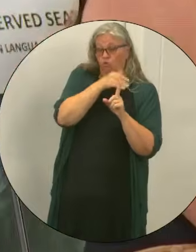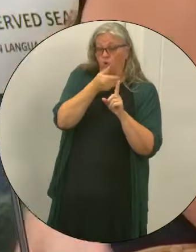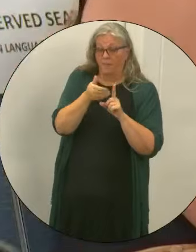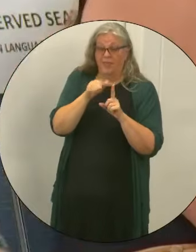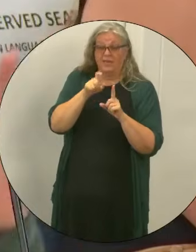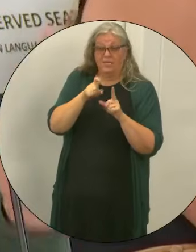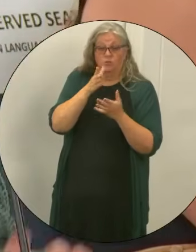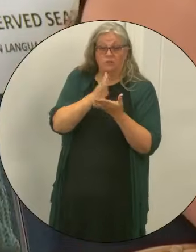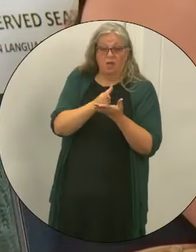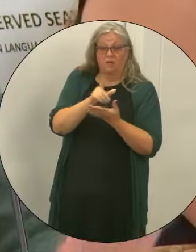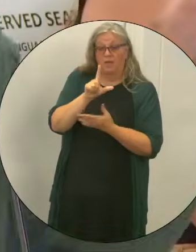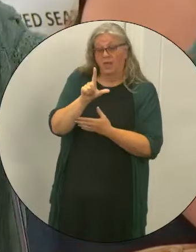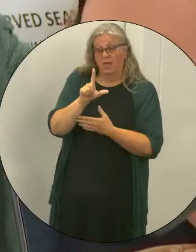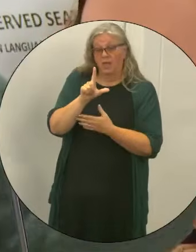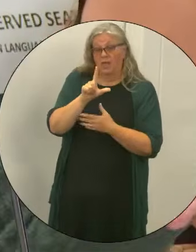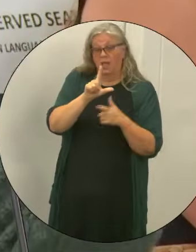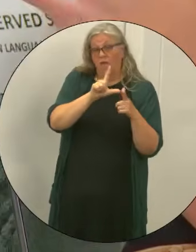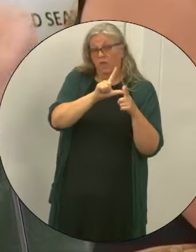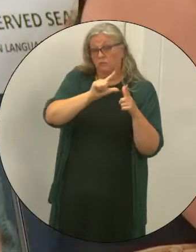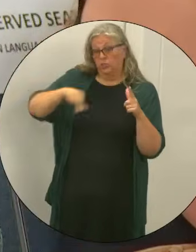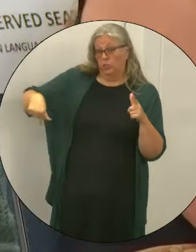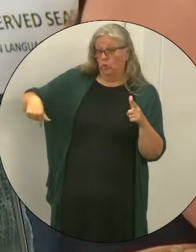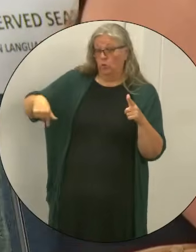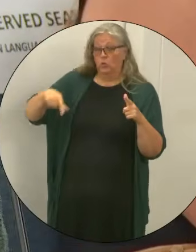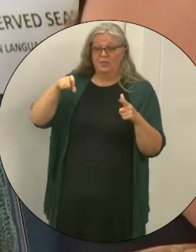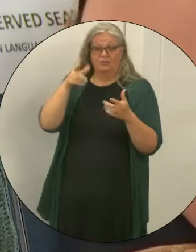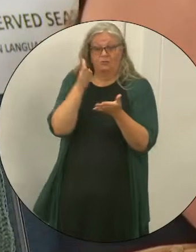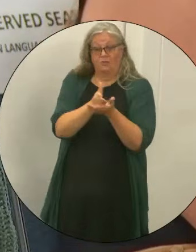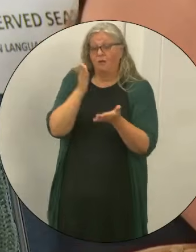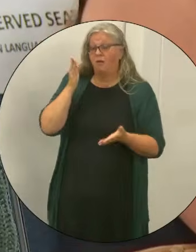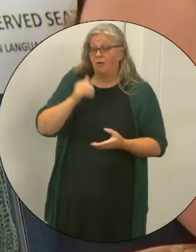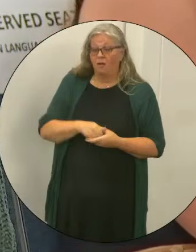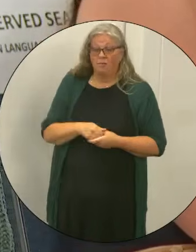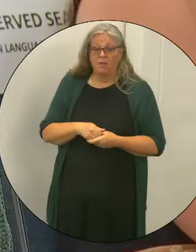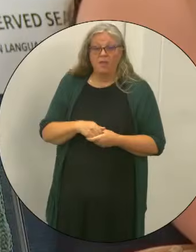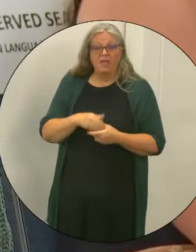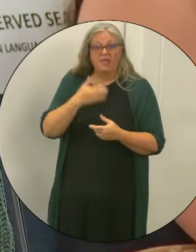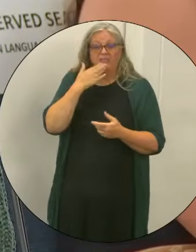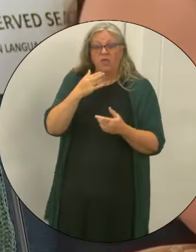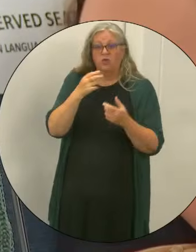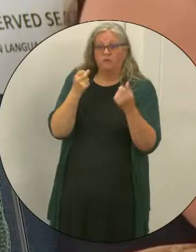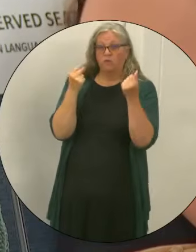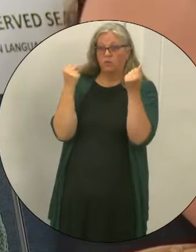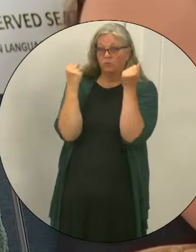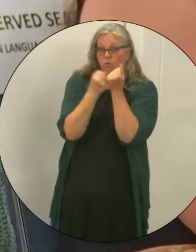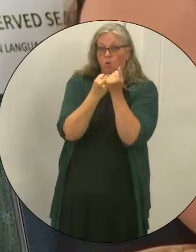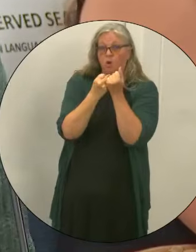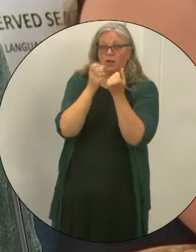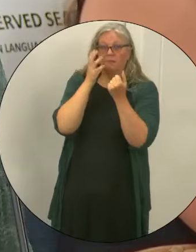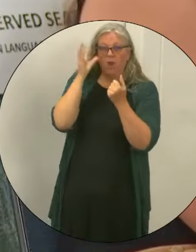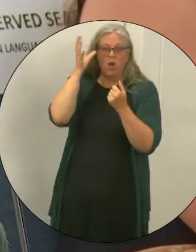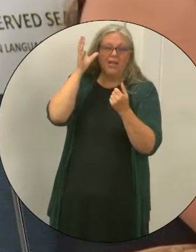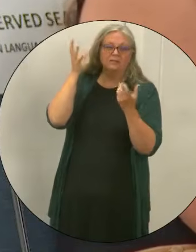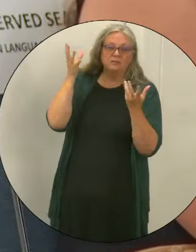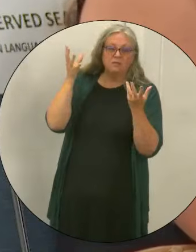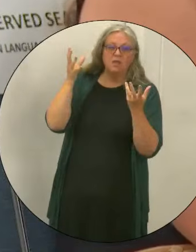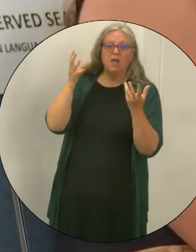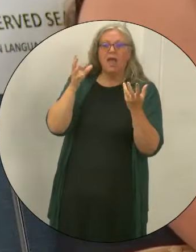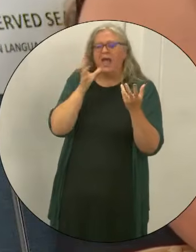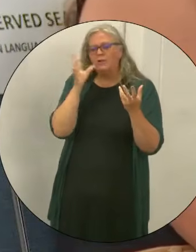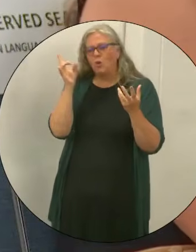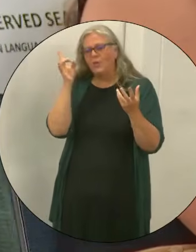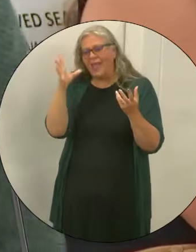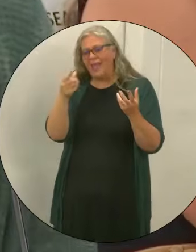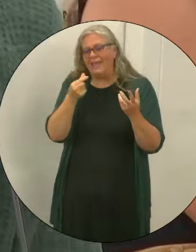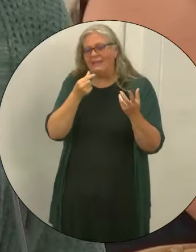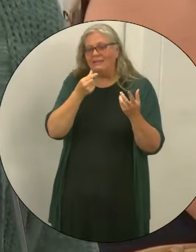with the LGBTQRS. Thank you for backing up the parents. And my thing is, I don't hate gay